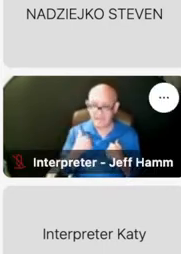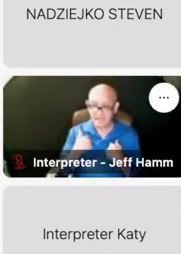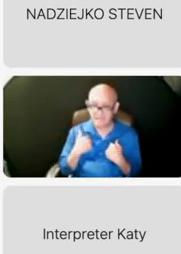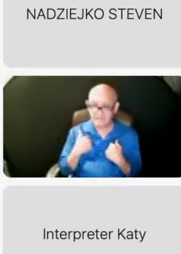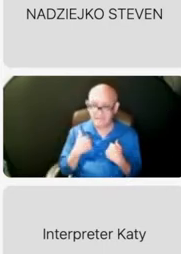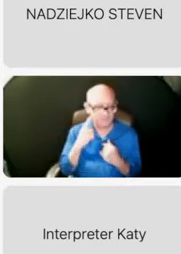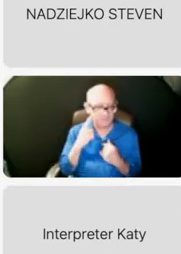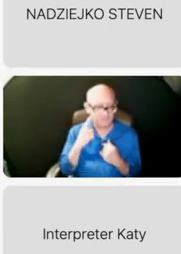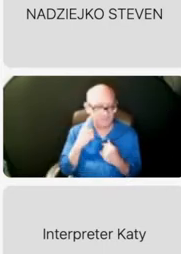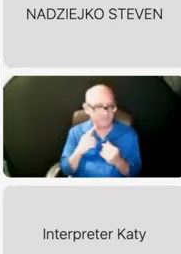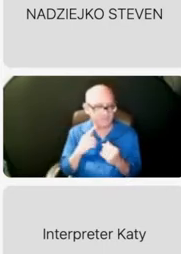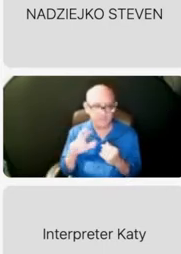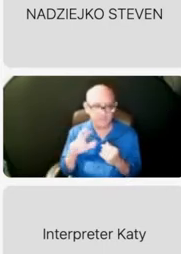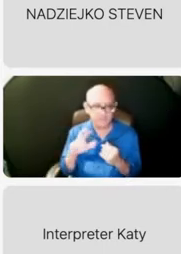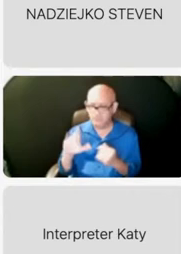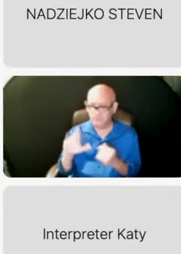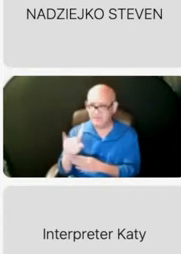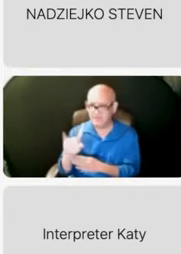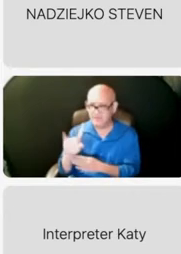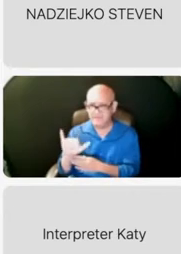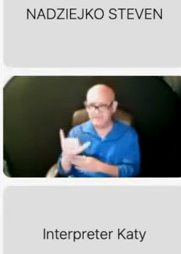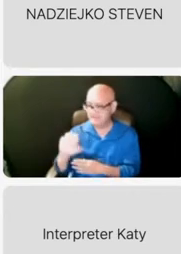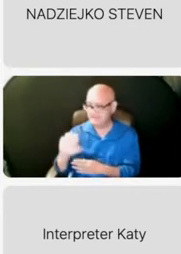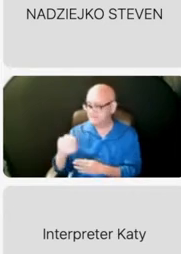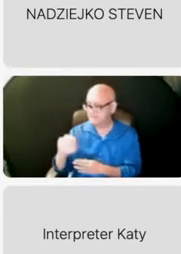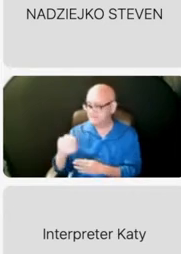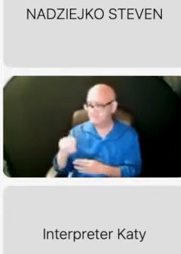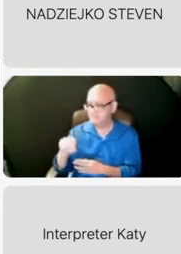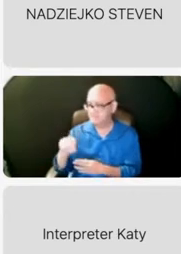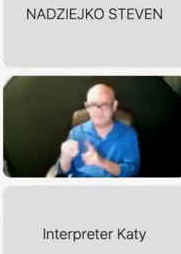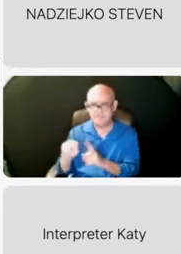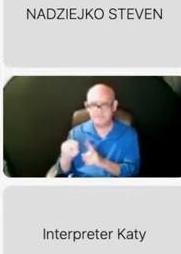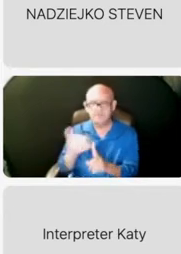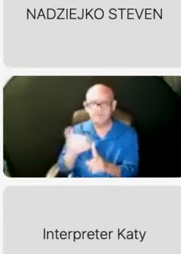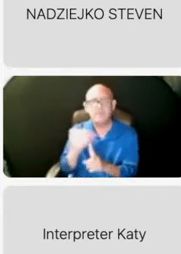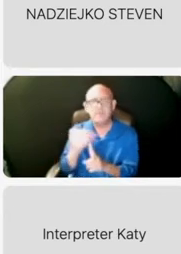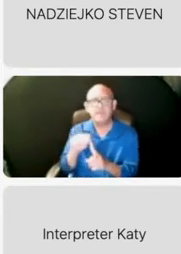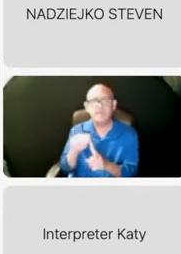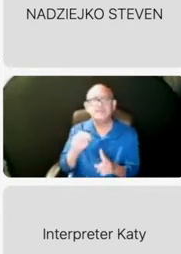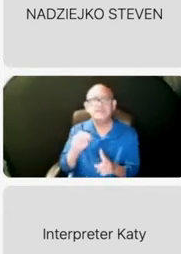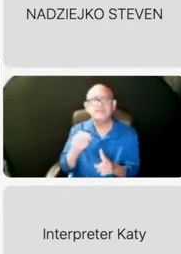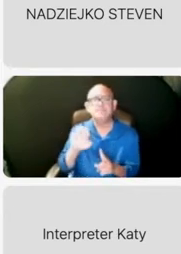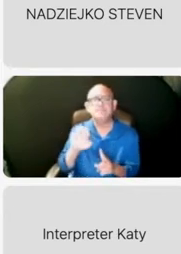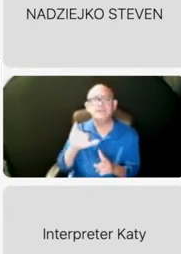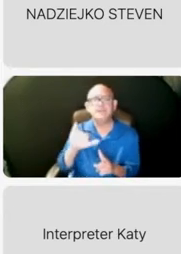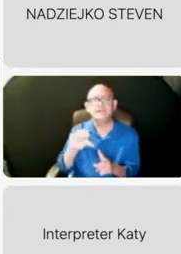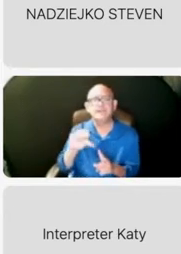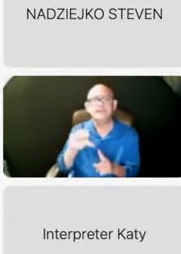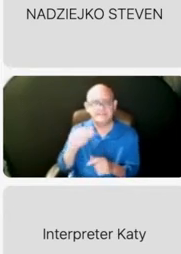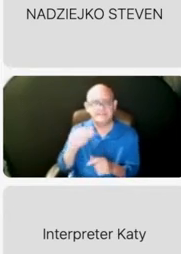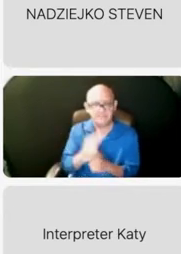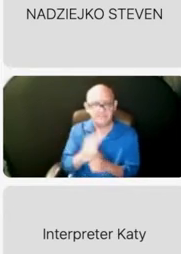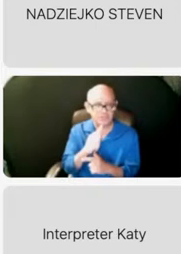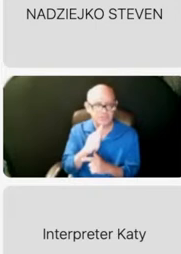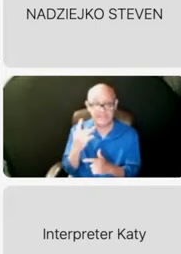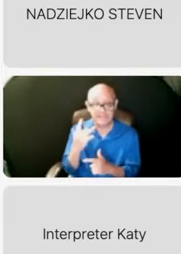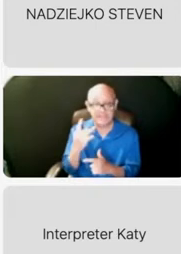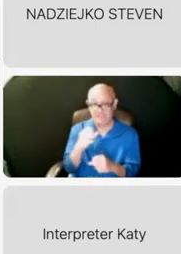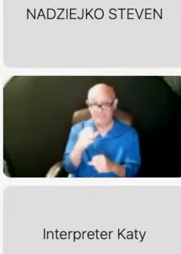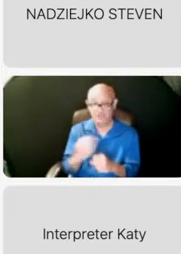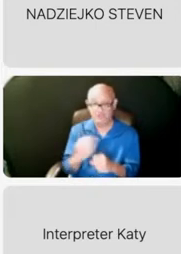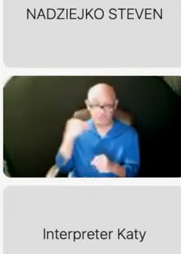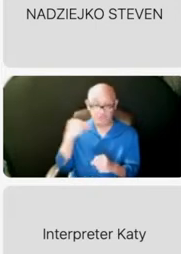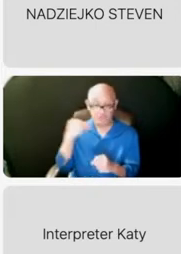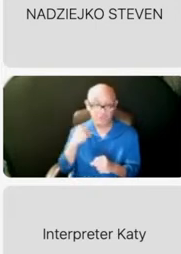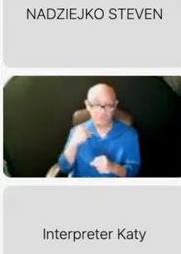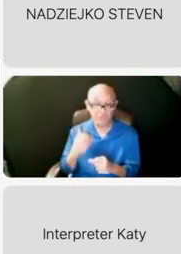ricky simpson and that's melissa's sister about 18 years ago and